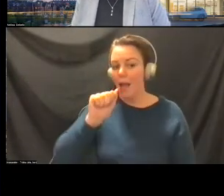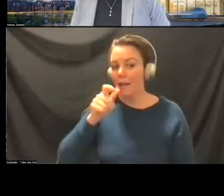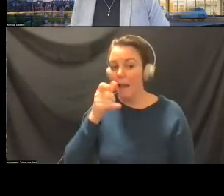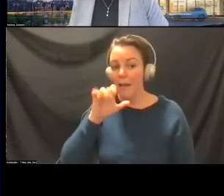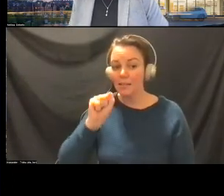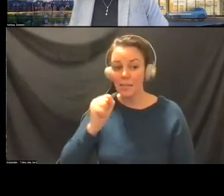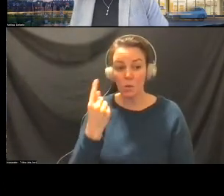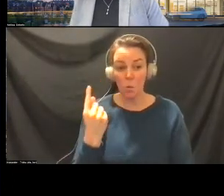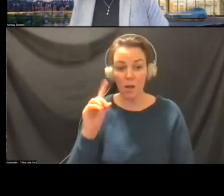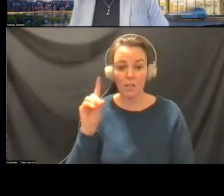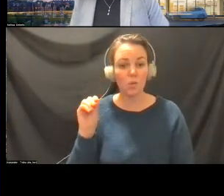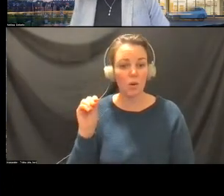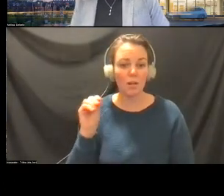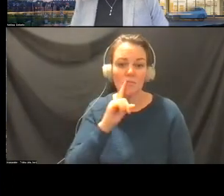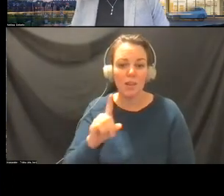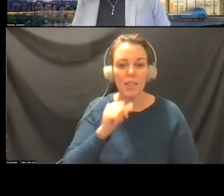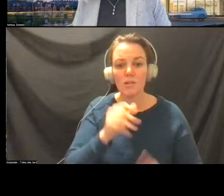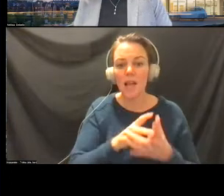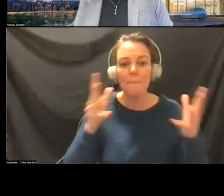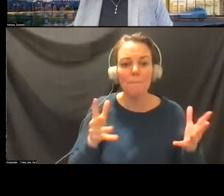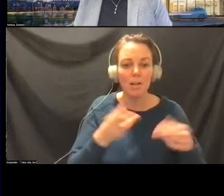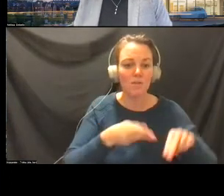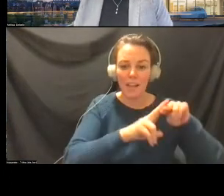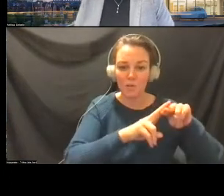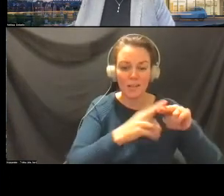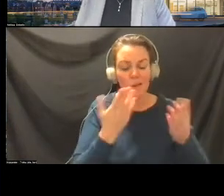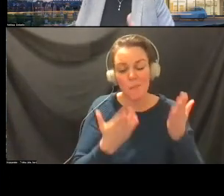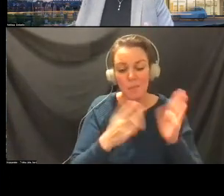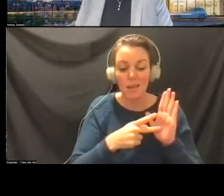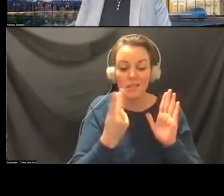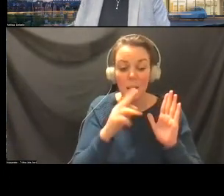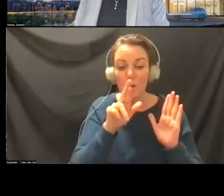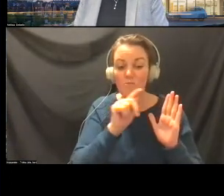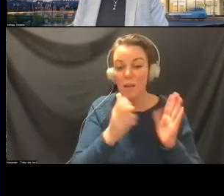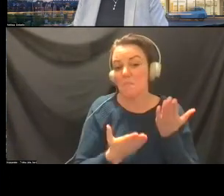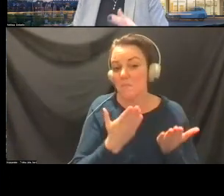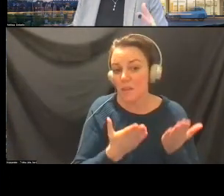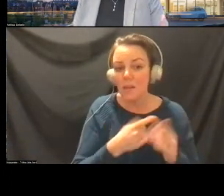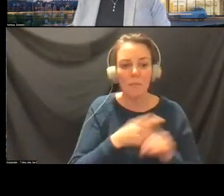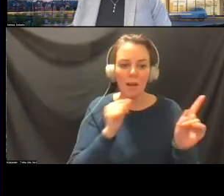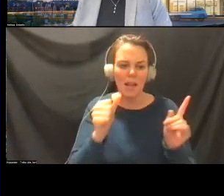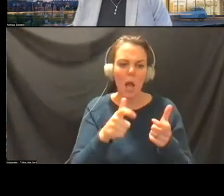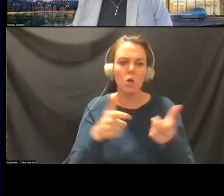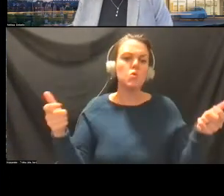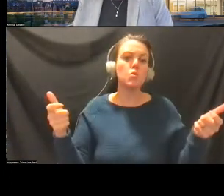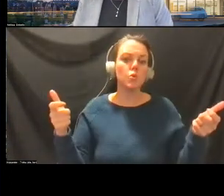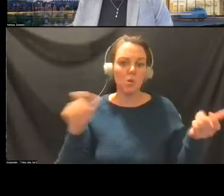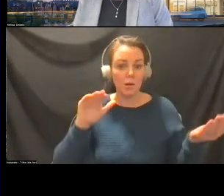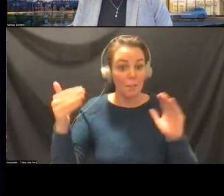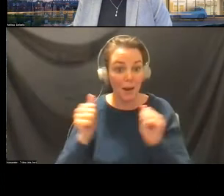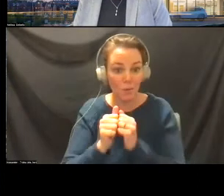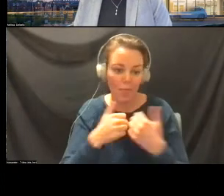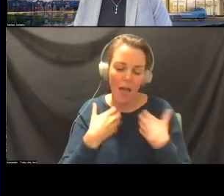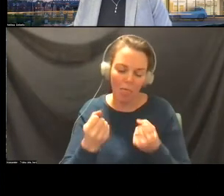there's really not much of an increase, maybe double the rates, but not hugely compared to